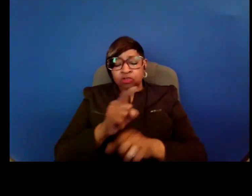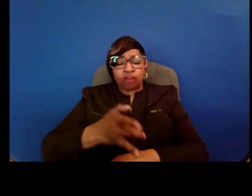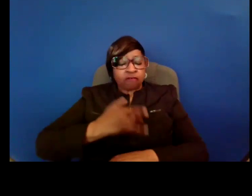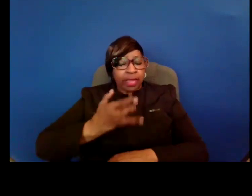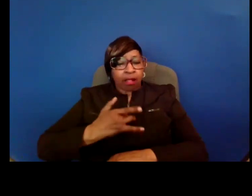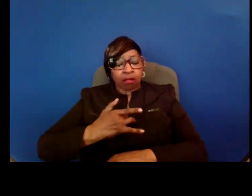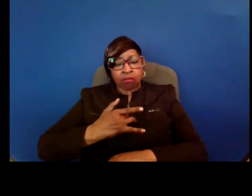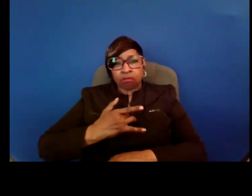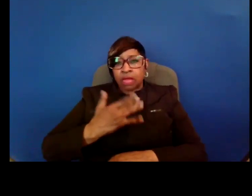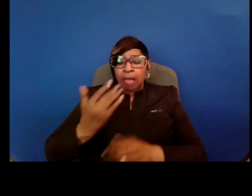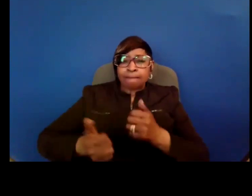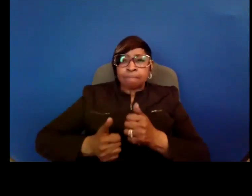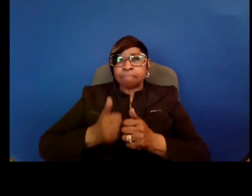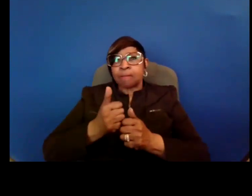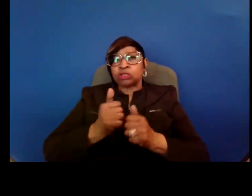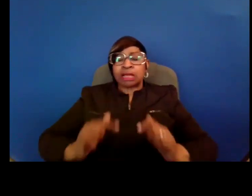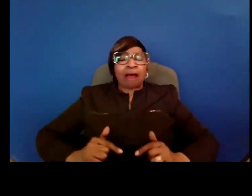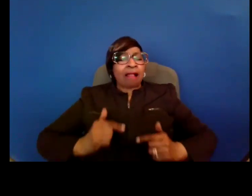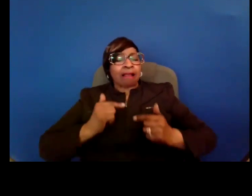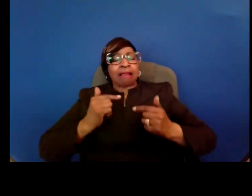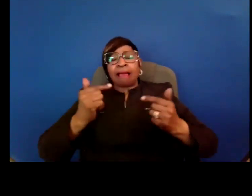feel most alive?